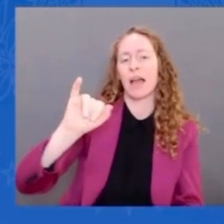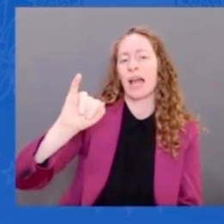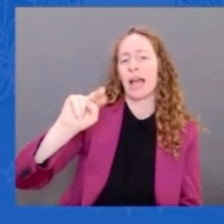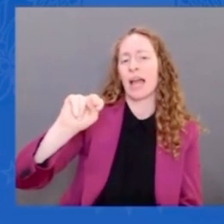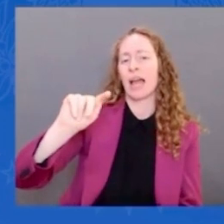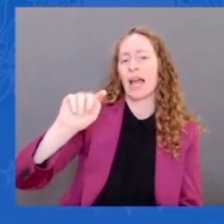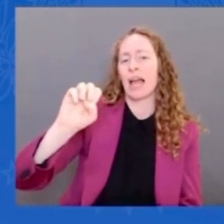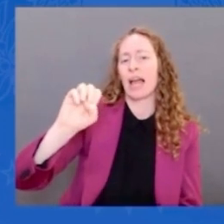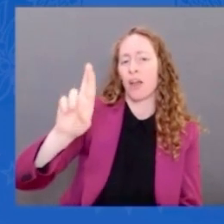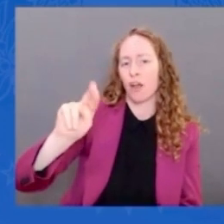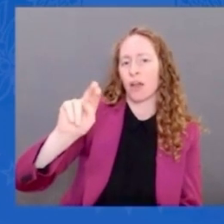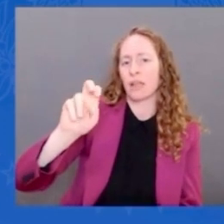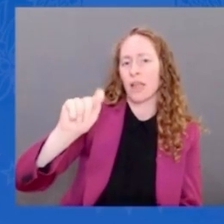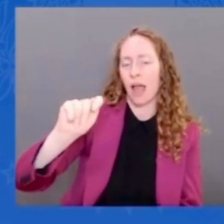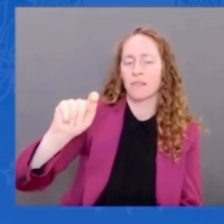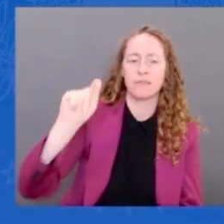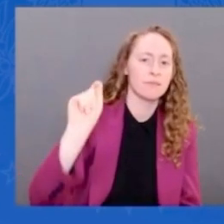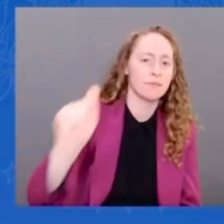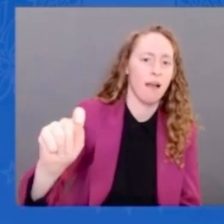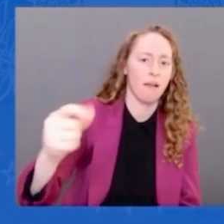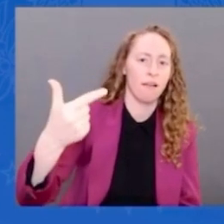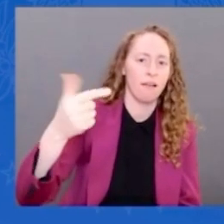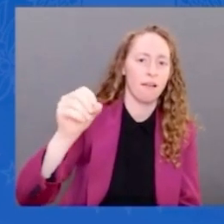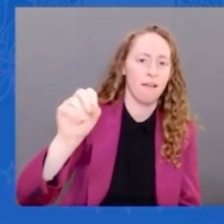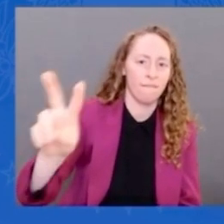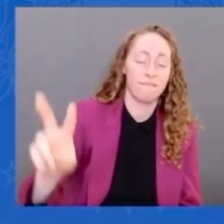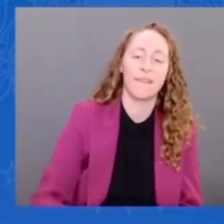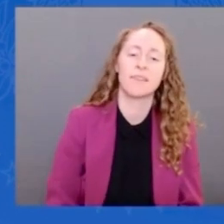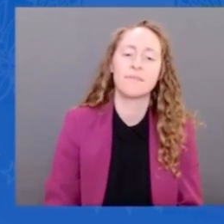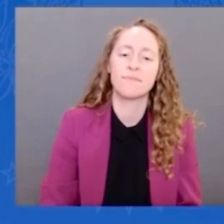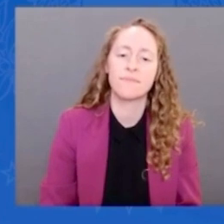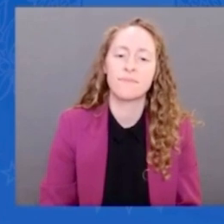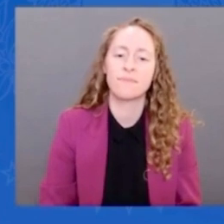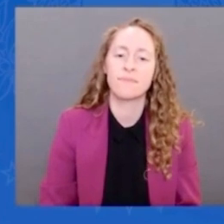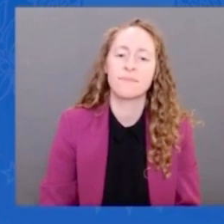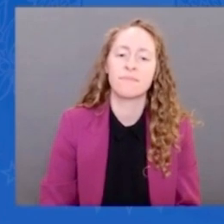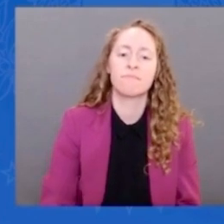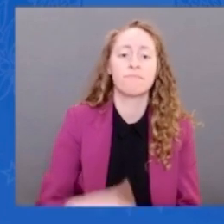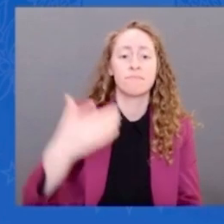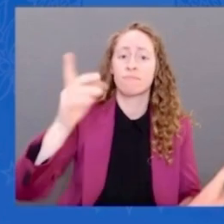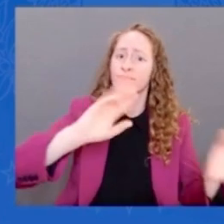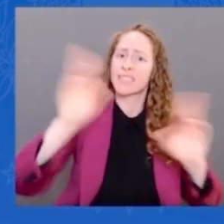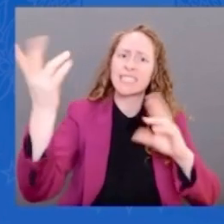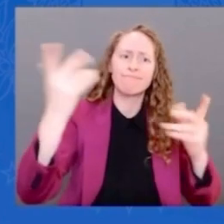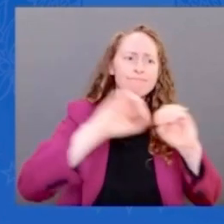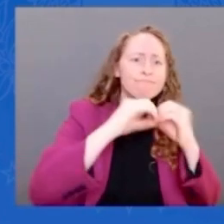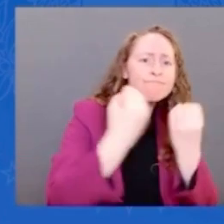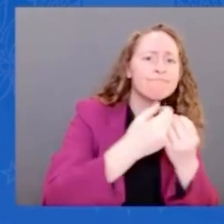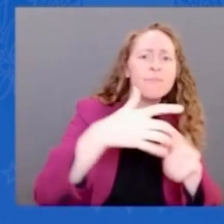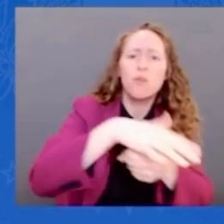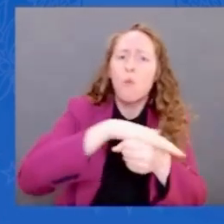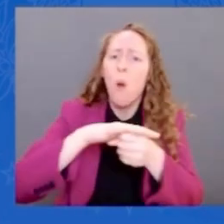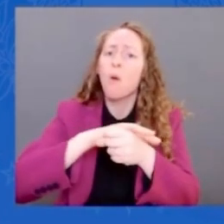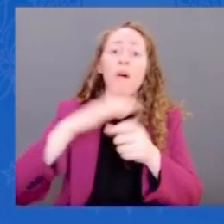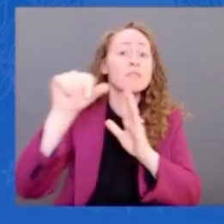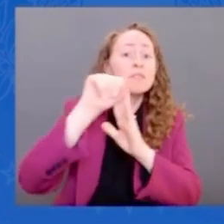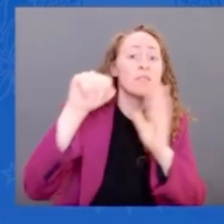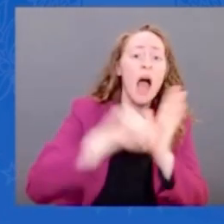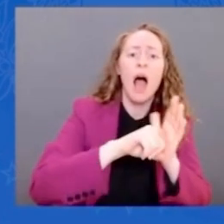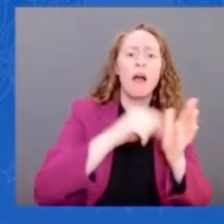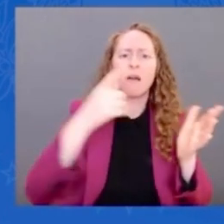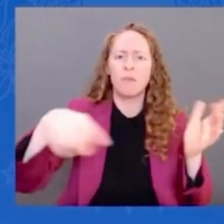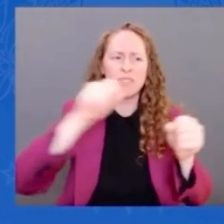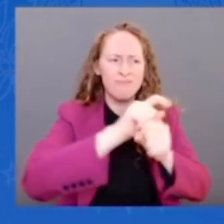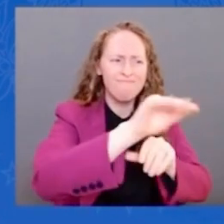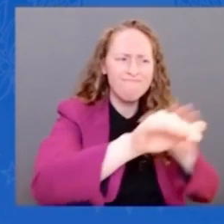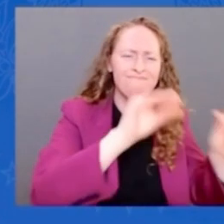agencies, as well as local and national organizations, to help get more eligible families enrolled so they can get connected. You got to know how to